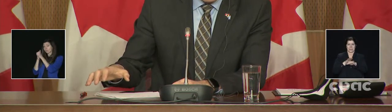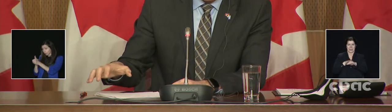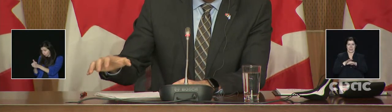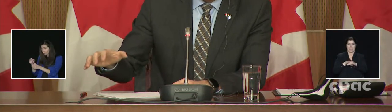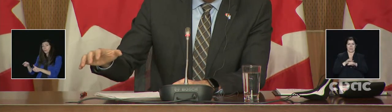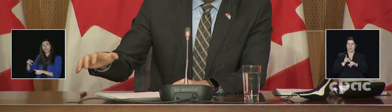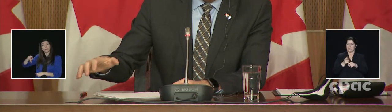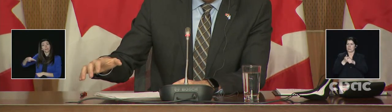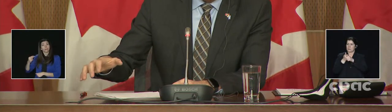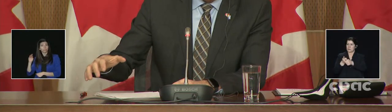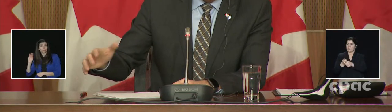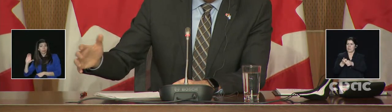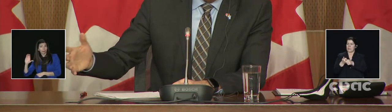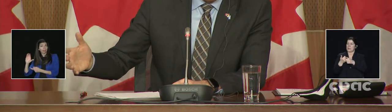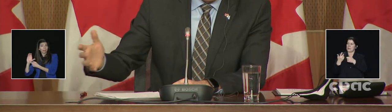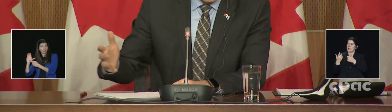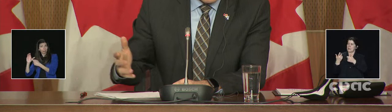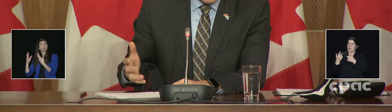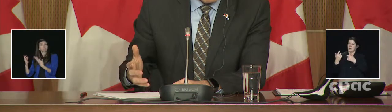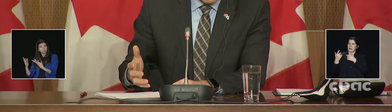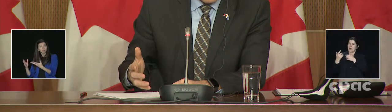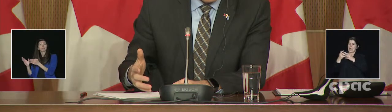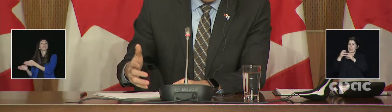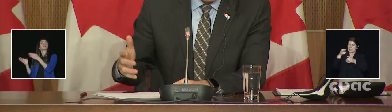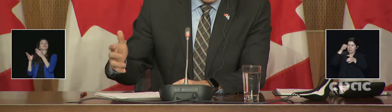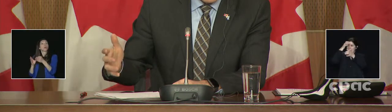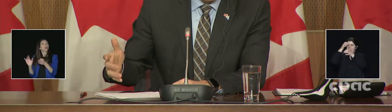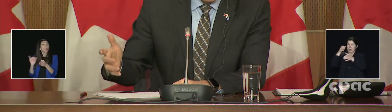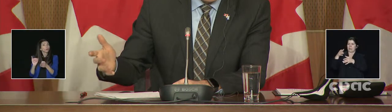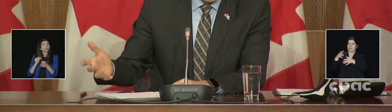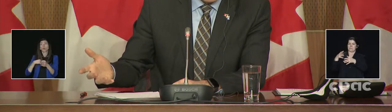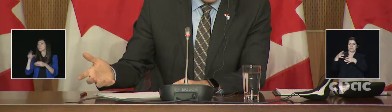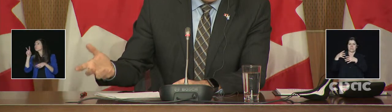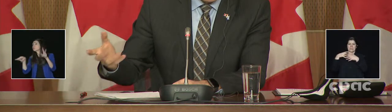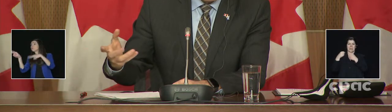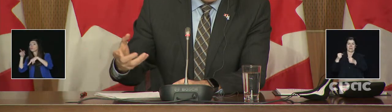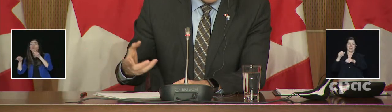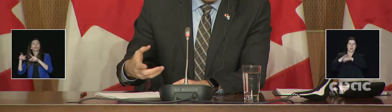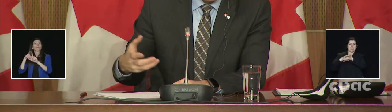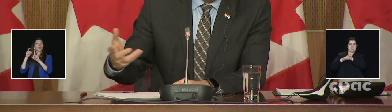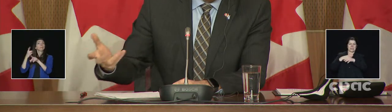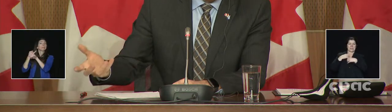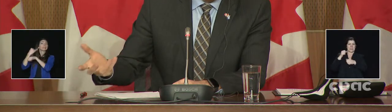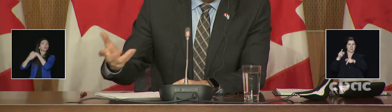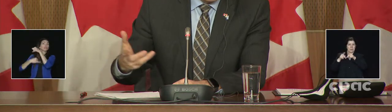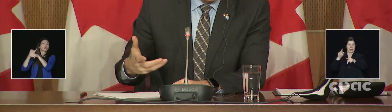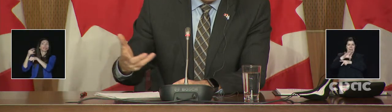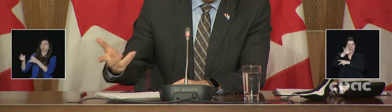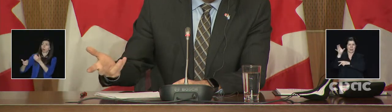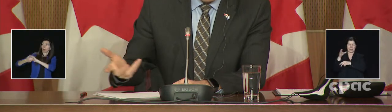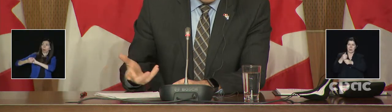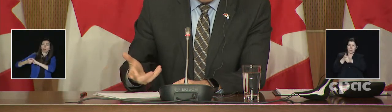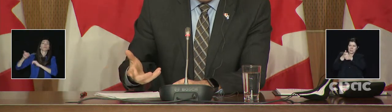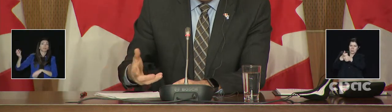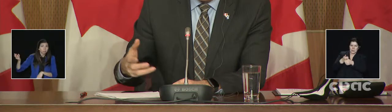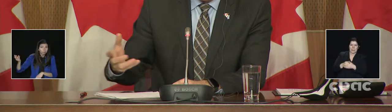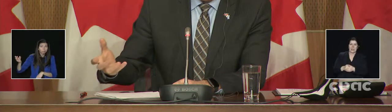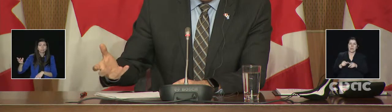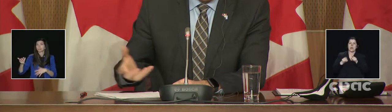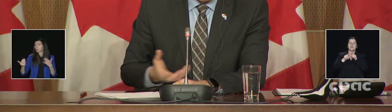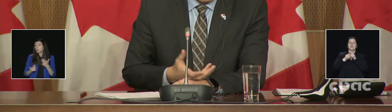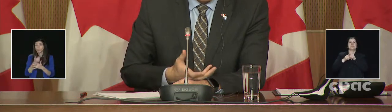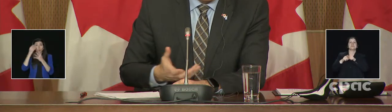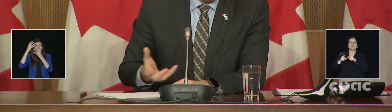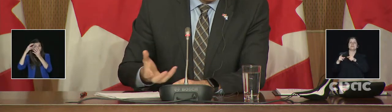and that the advice coming from international partners, including the advice that comes from informational flows that